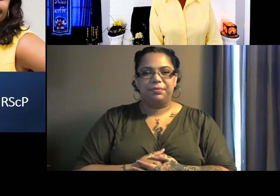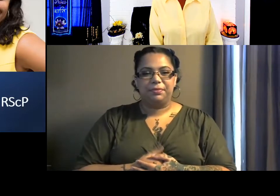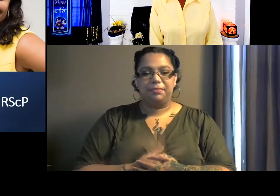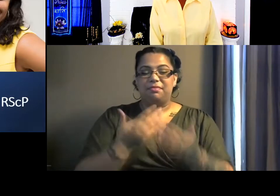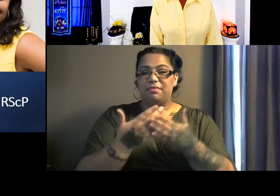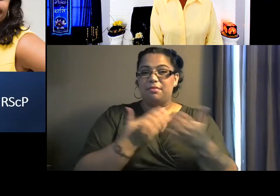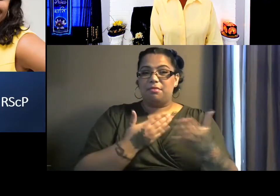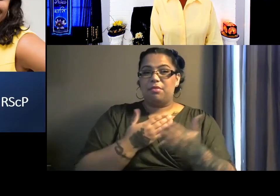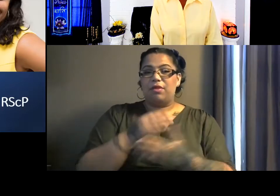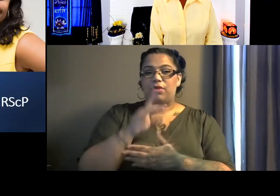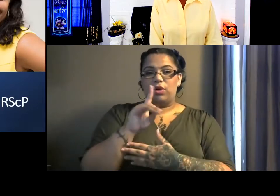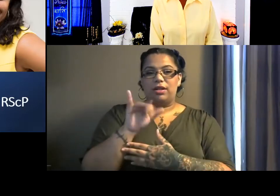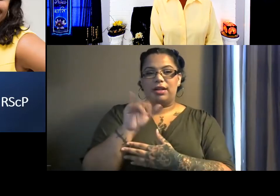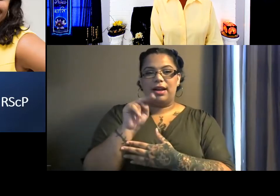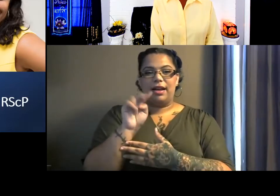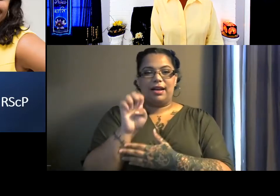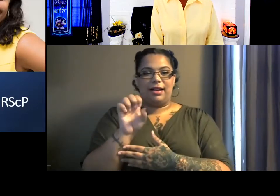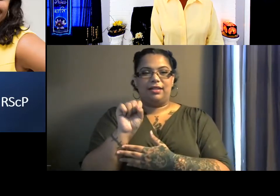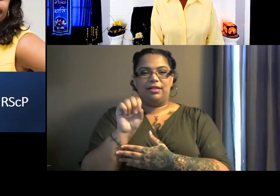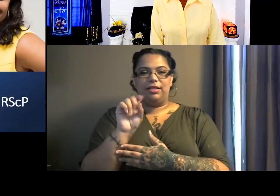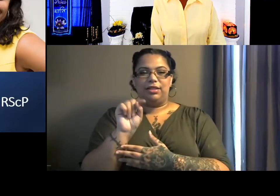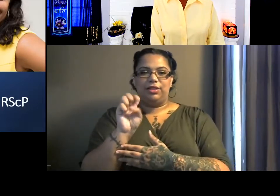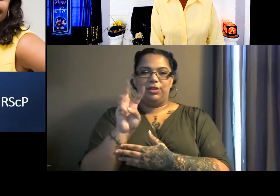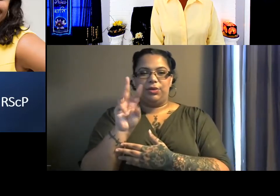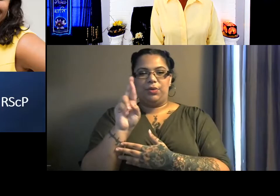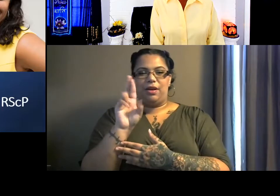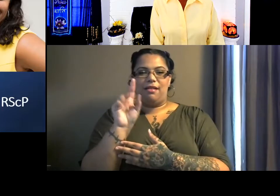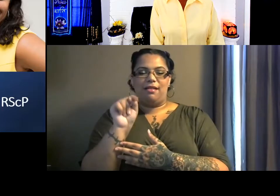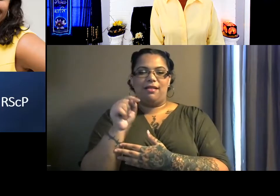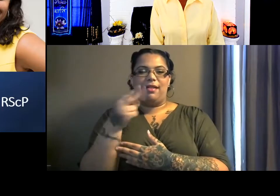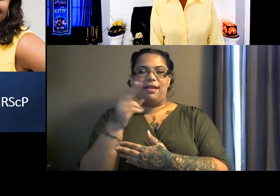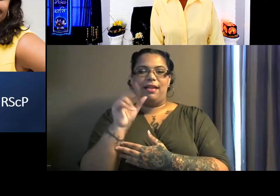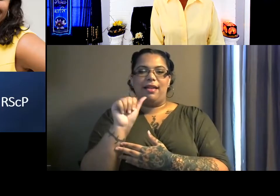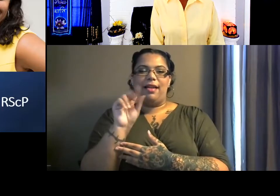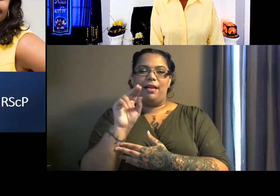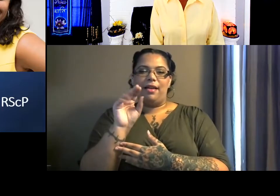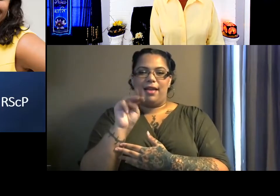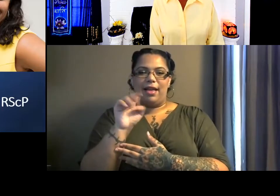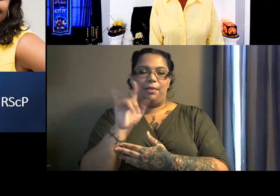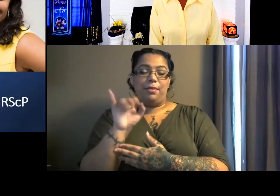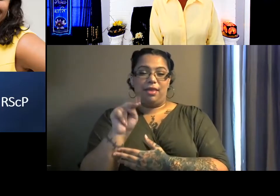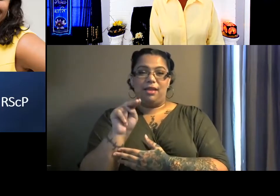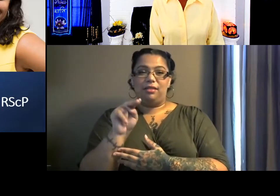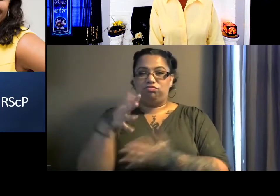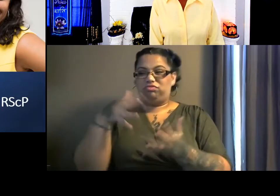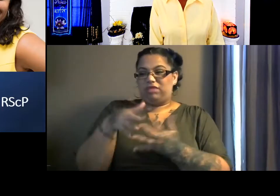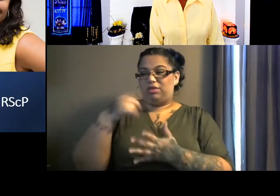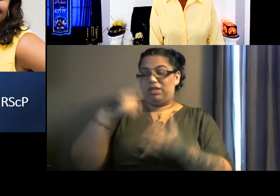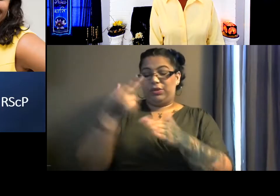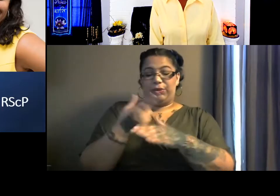Before Dianne Stewart Hamlin grounds us in prayer, let me share this.